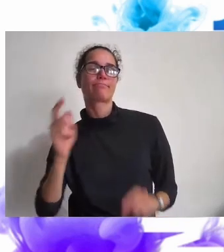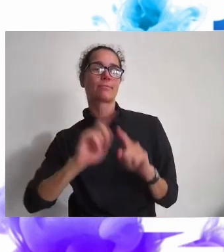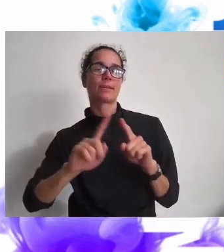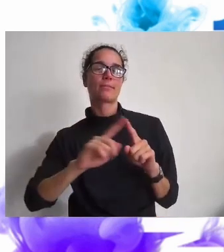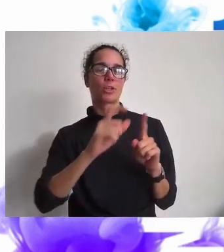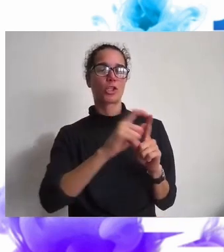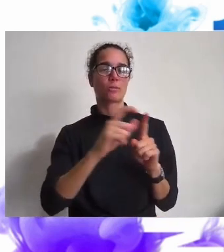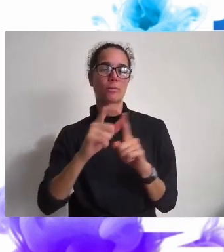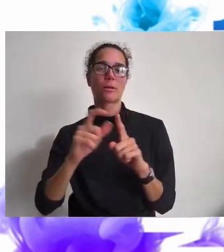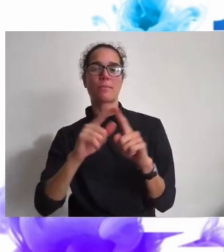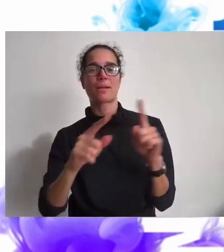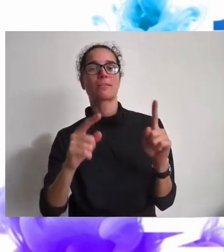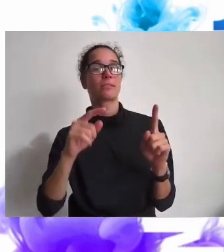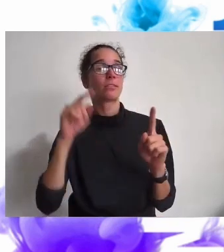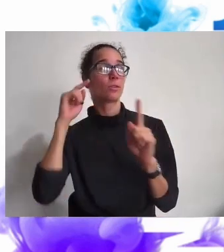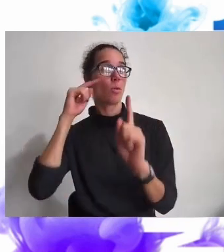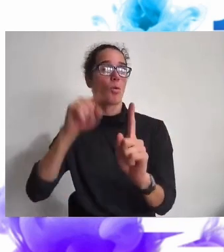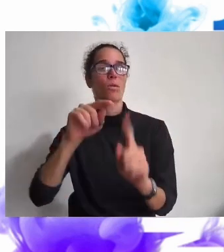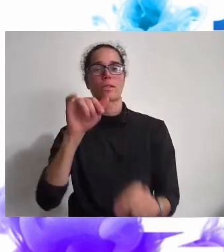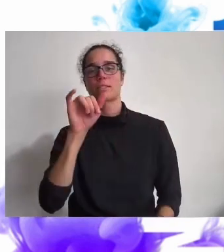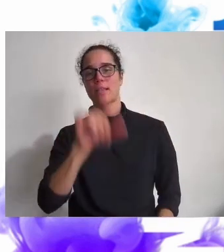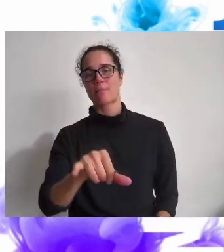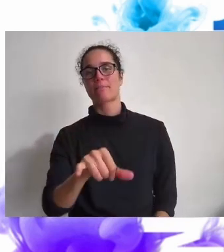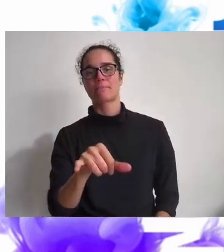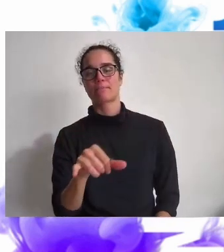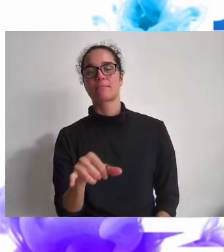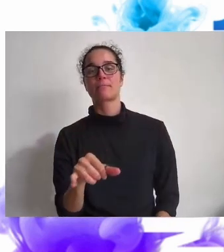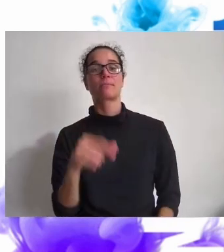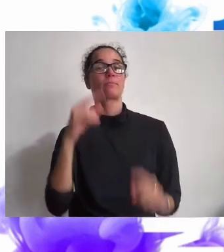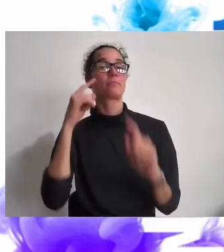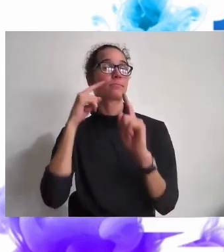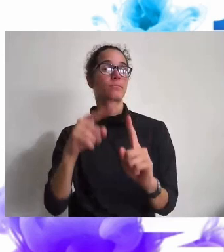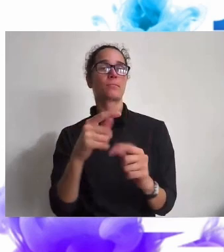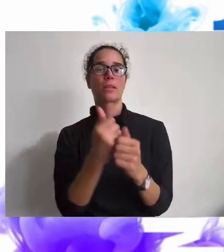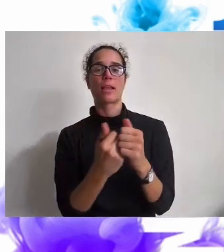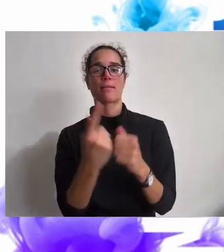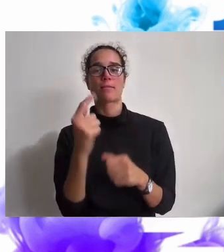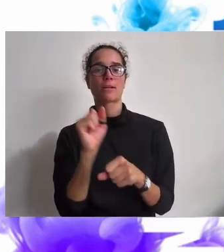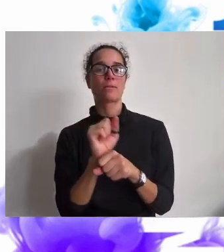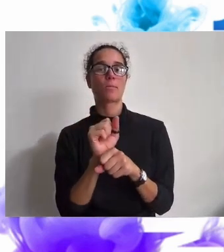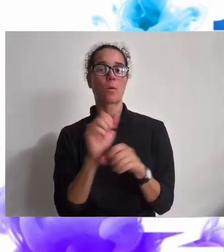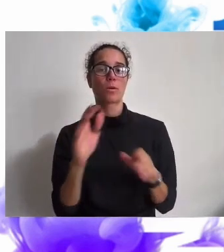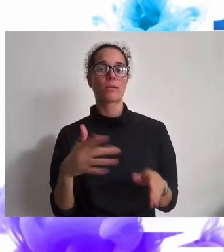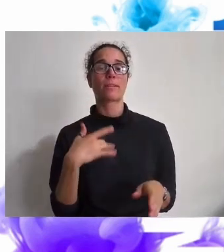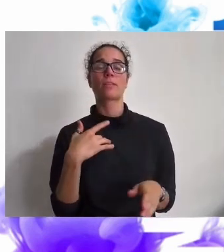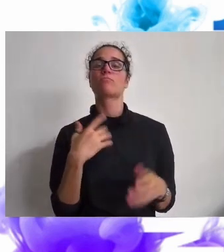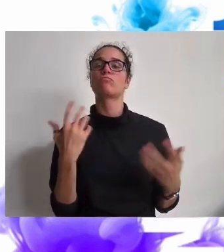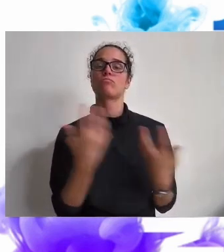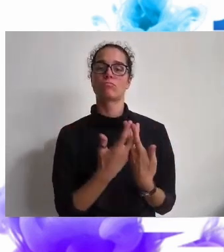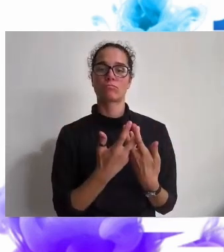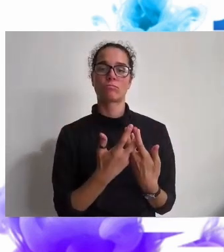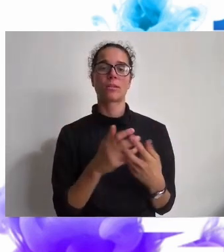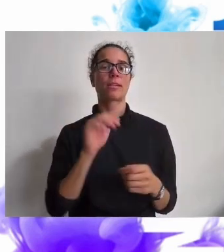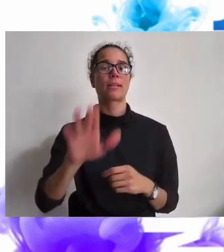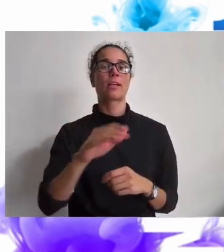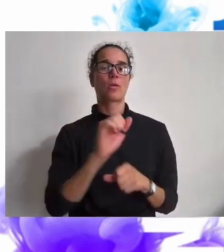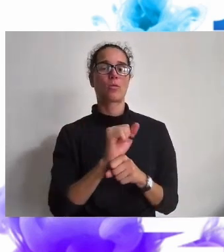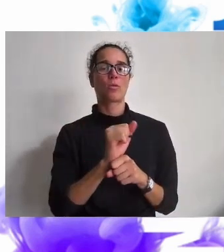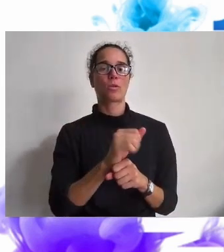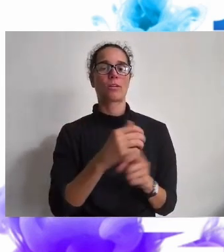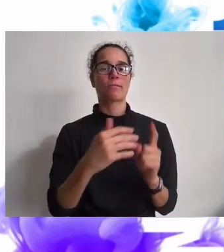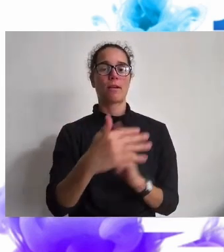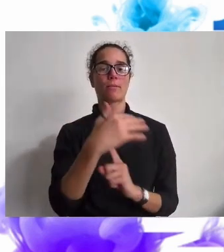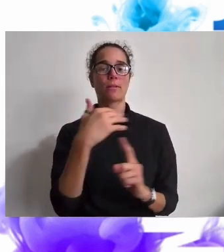they achieve the same purpose. The purpose is for every employee to feel like they belong within their respective work environment